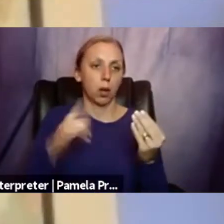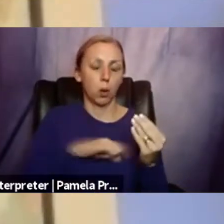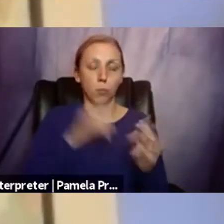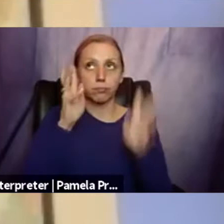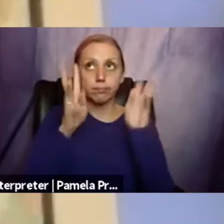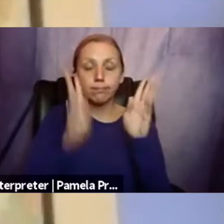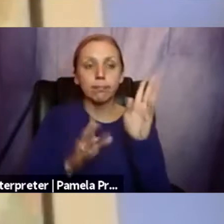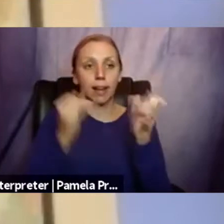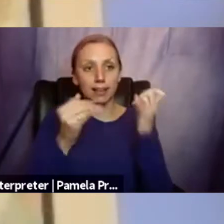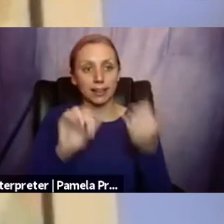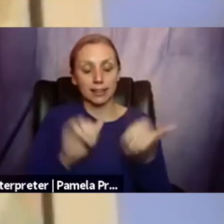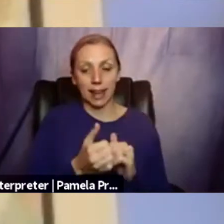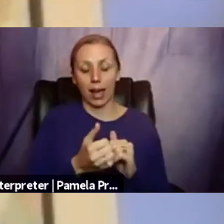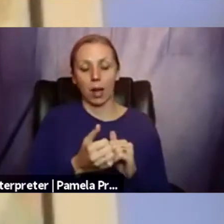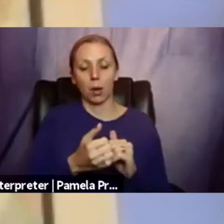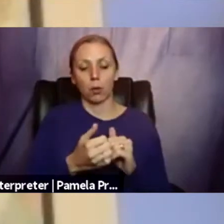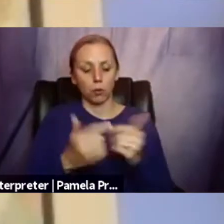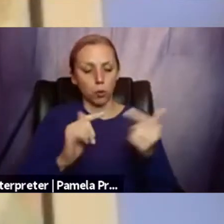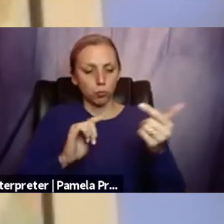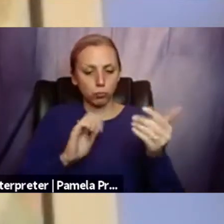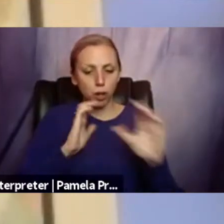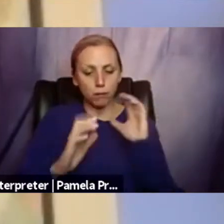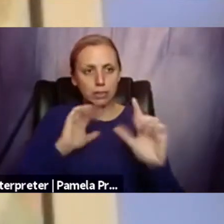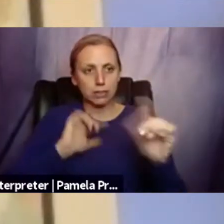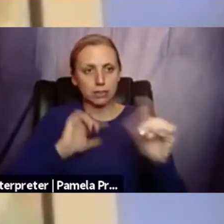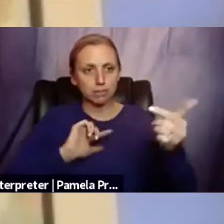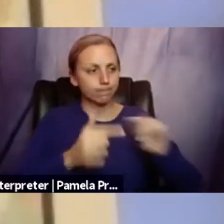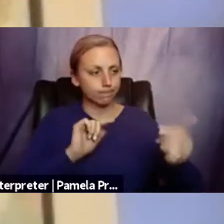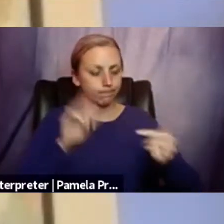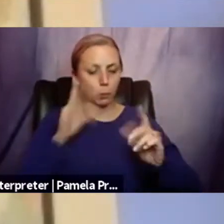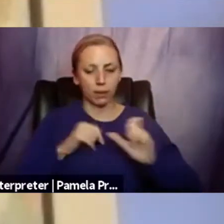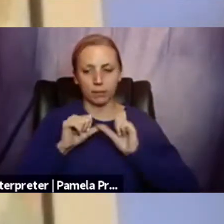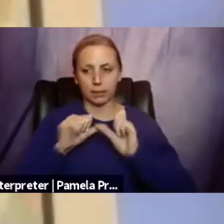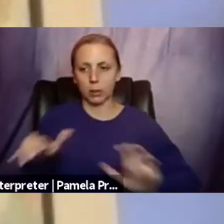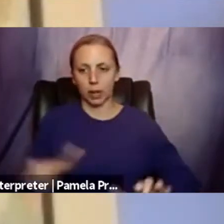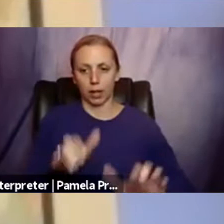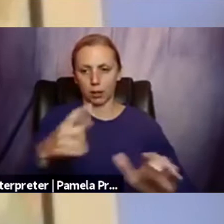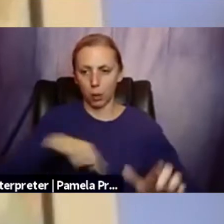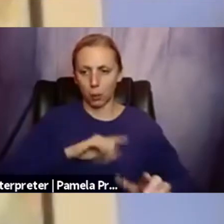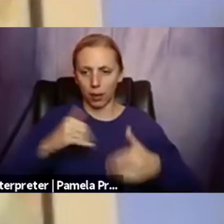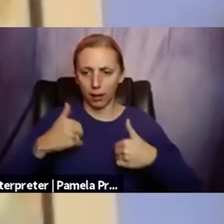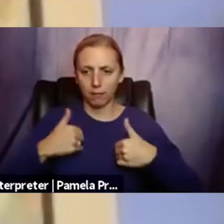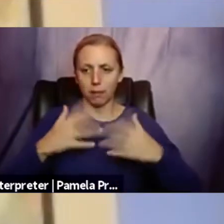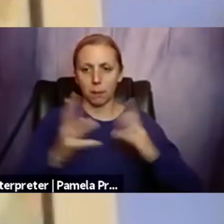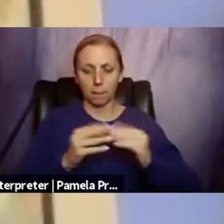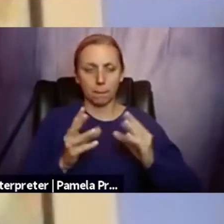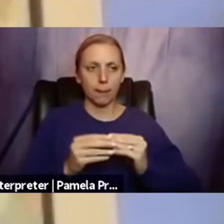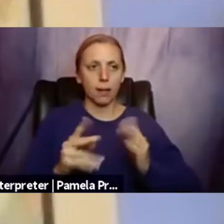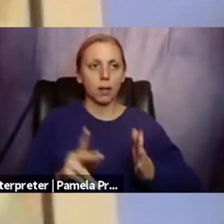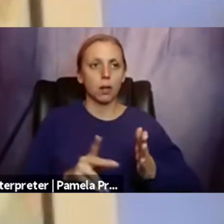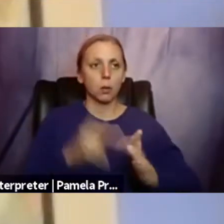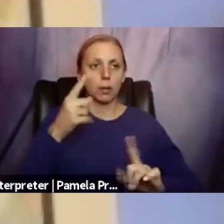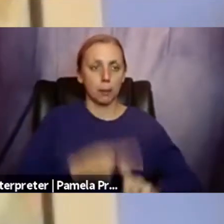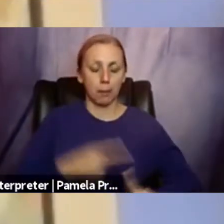dialogue and move those ideas into continued action. We have been meeting bi-monthly since late